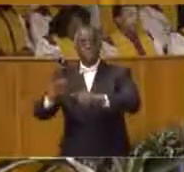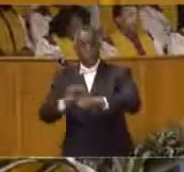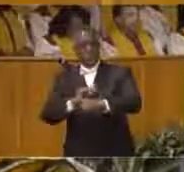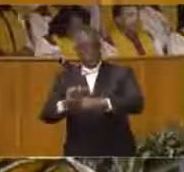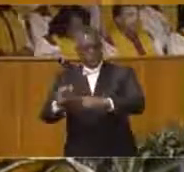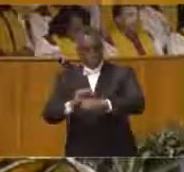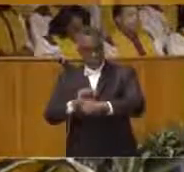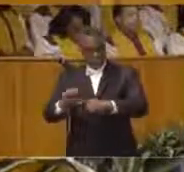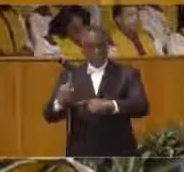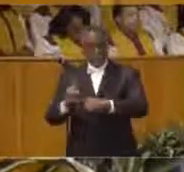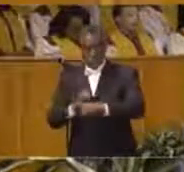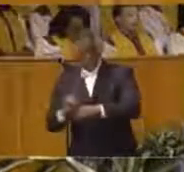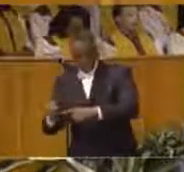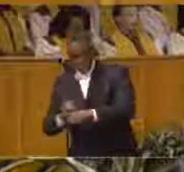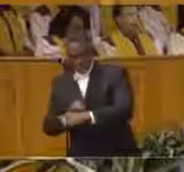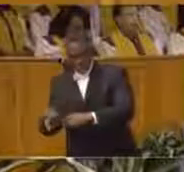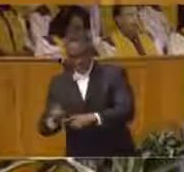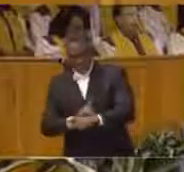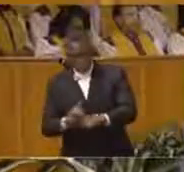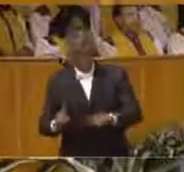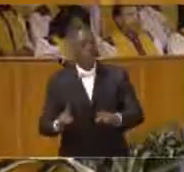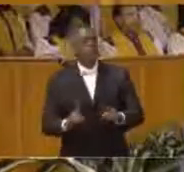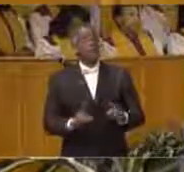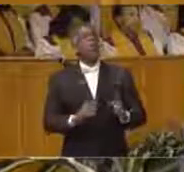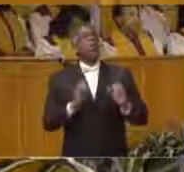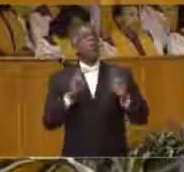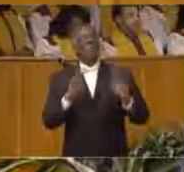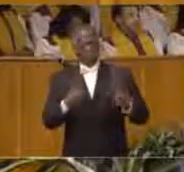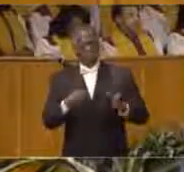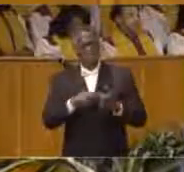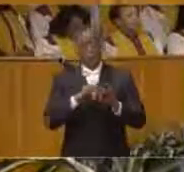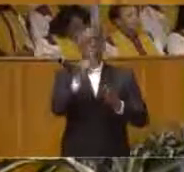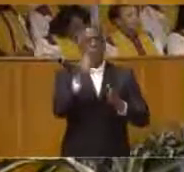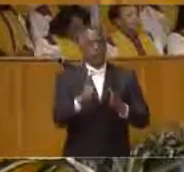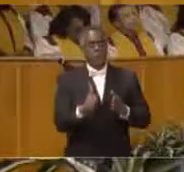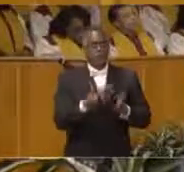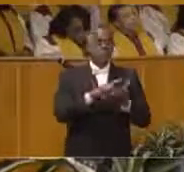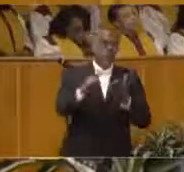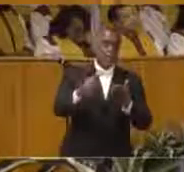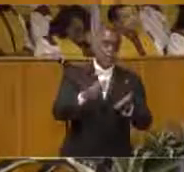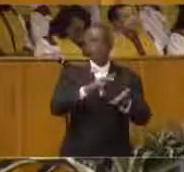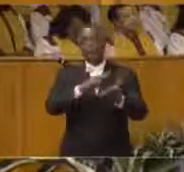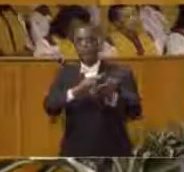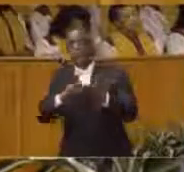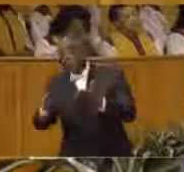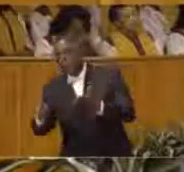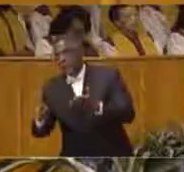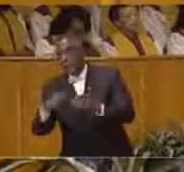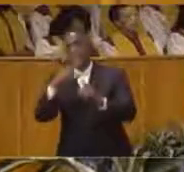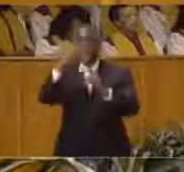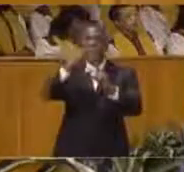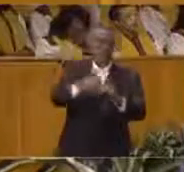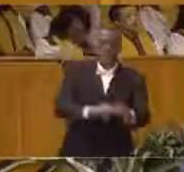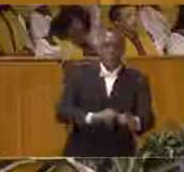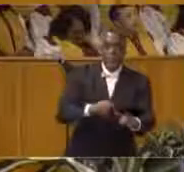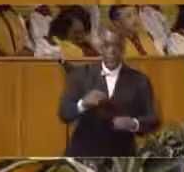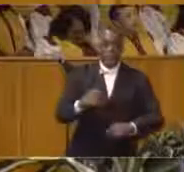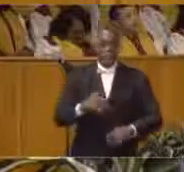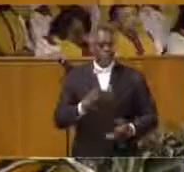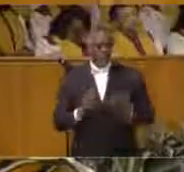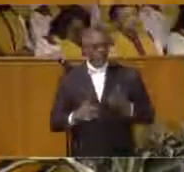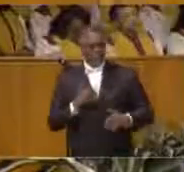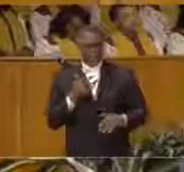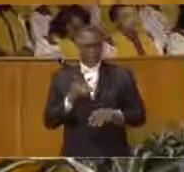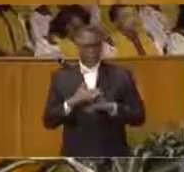become accustomed to giving. So much so, watch this. There are those in this church who tell you, you feel uncomfortable and